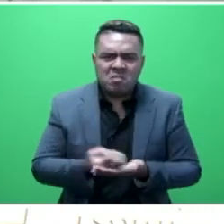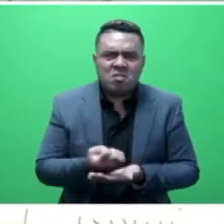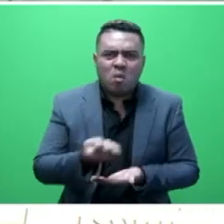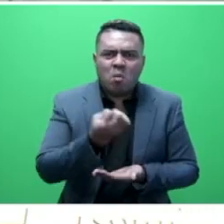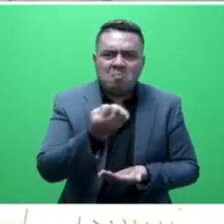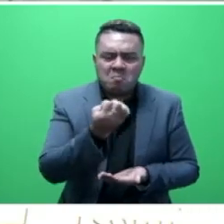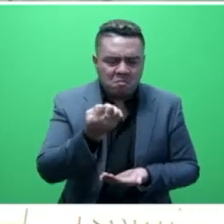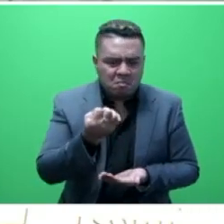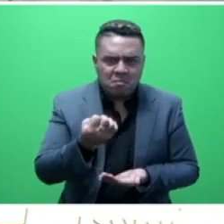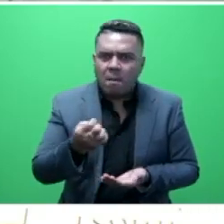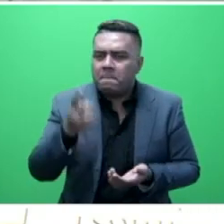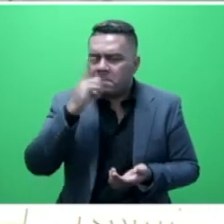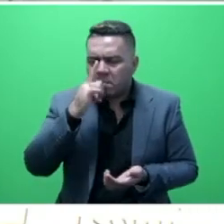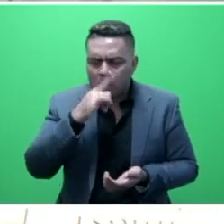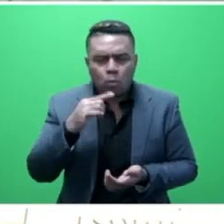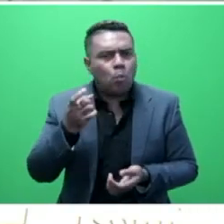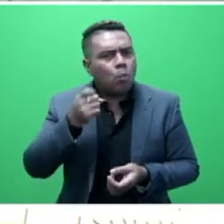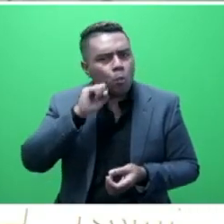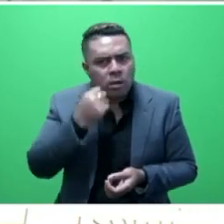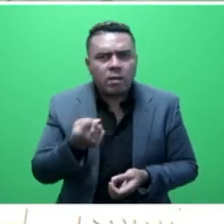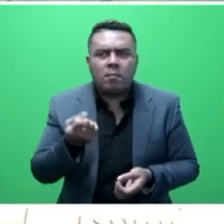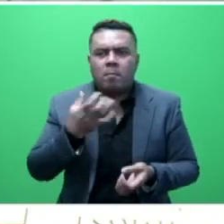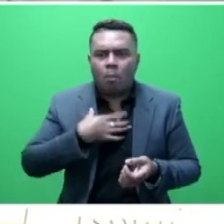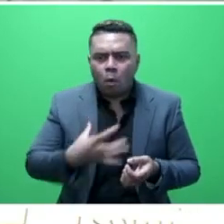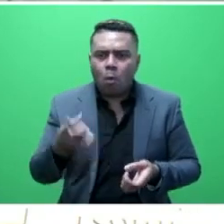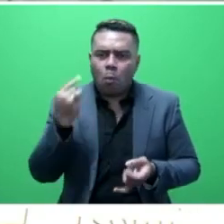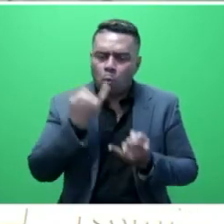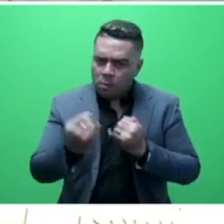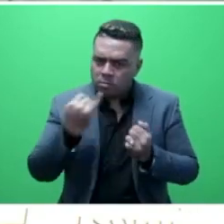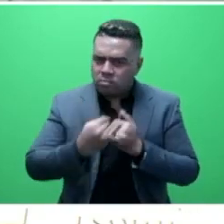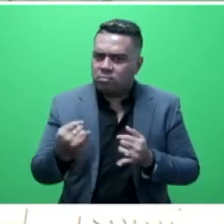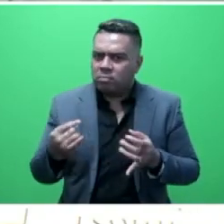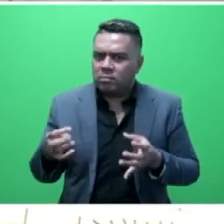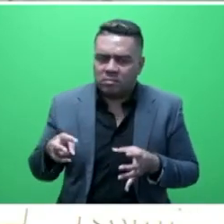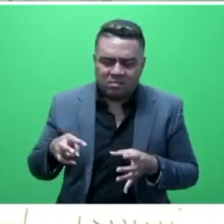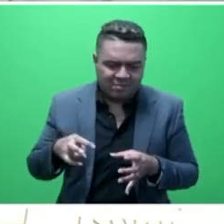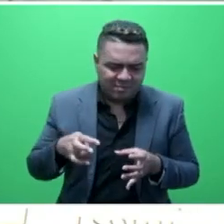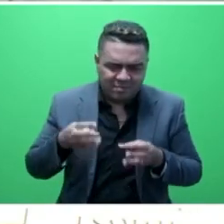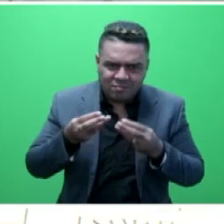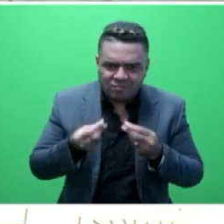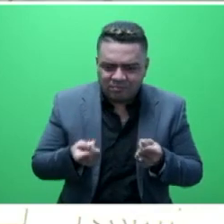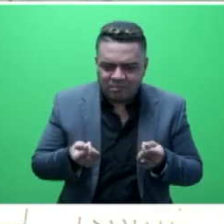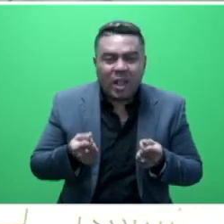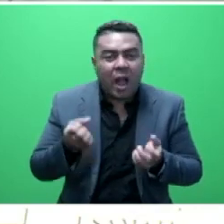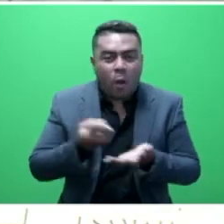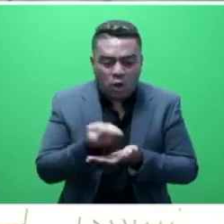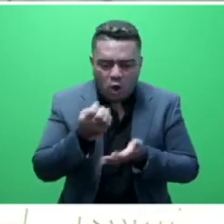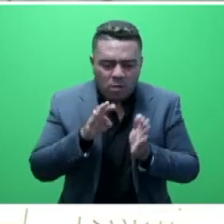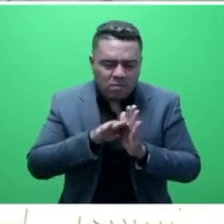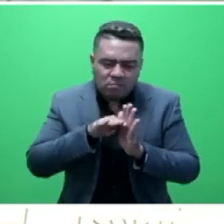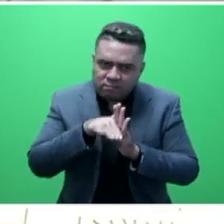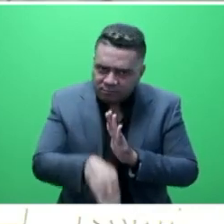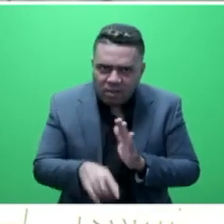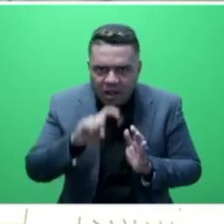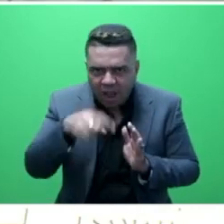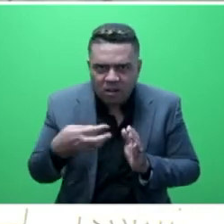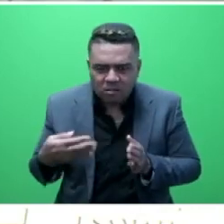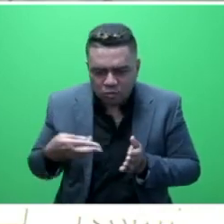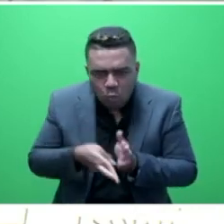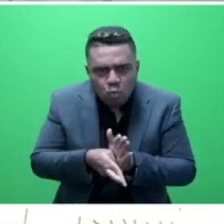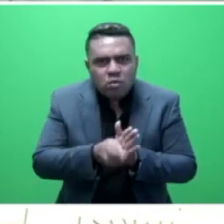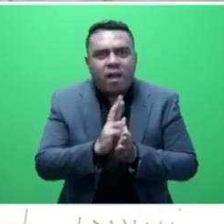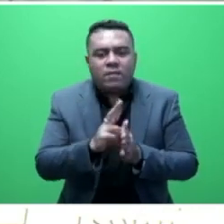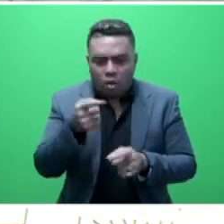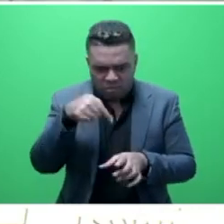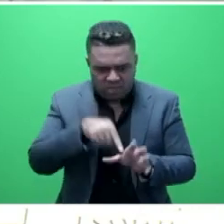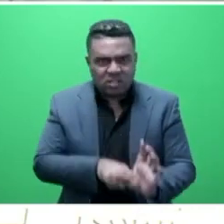scar permanently. Barring drastic intervention, our economy may never fully recover. Not this year, not next